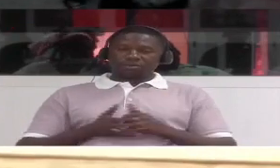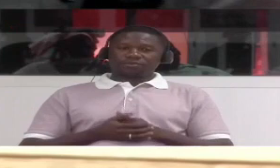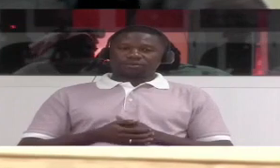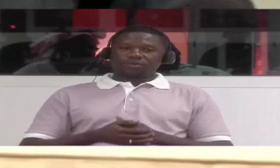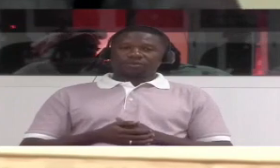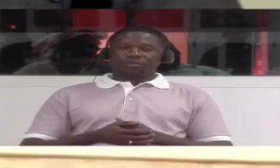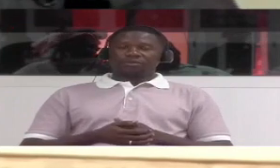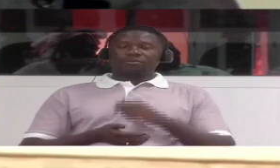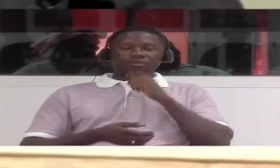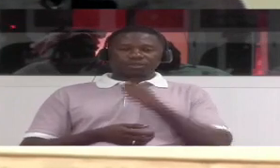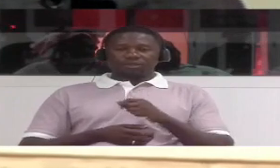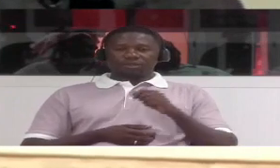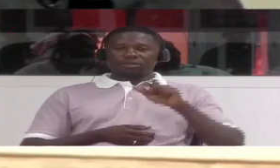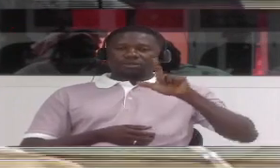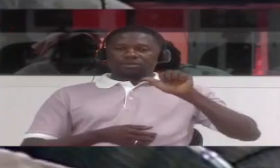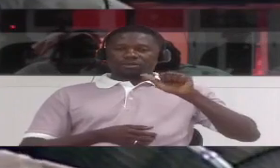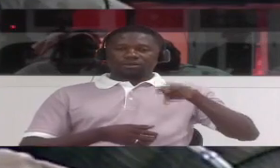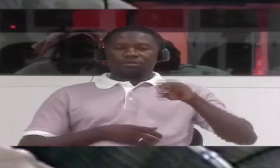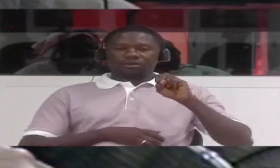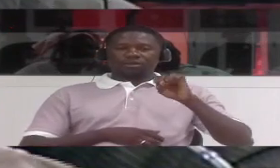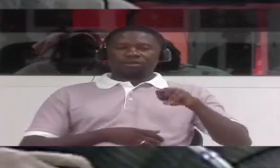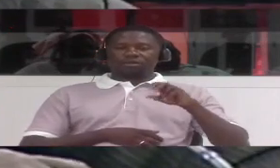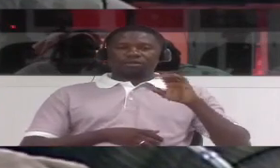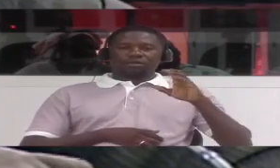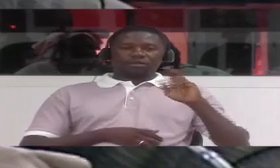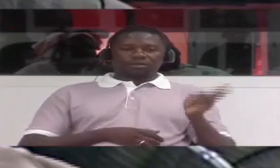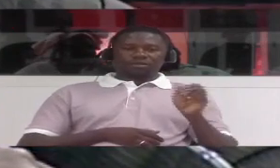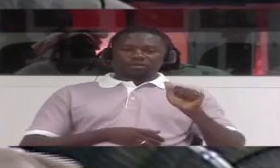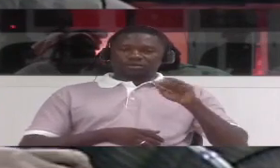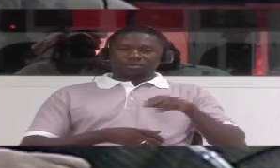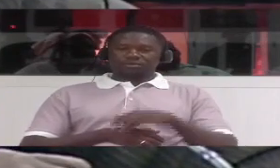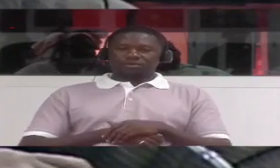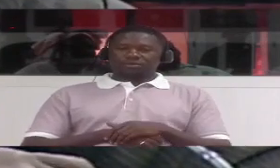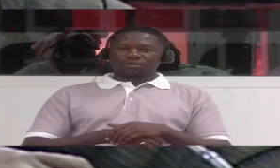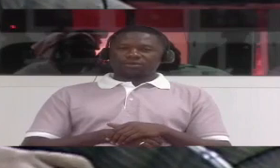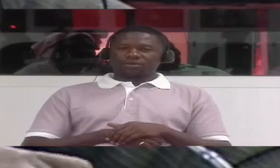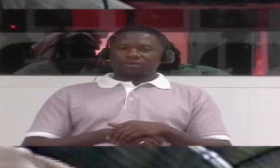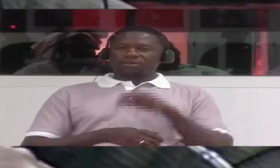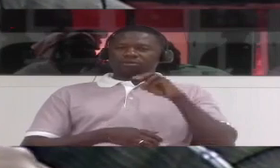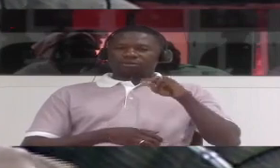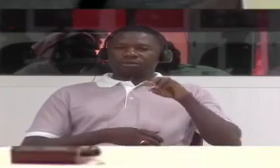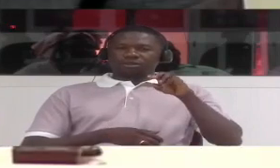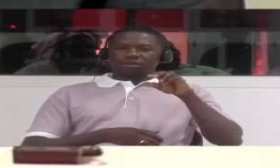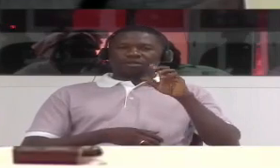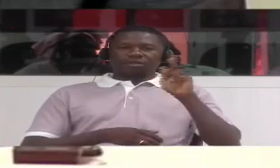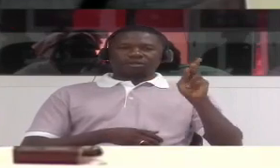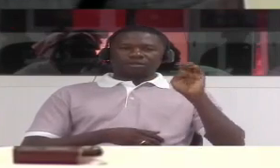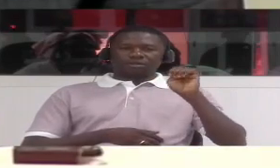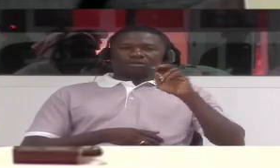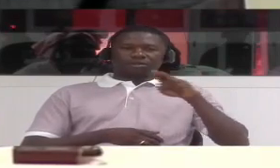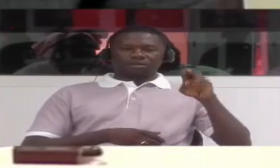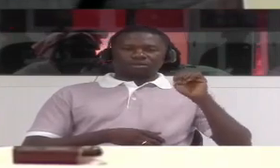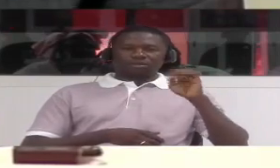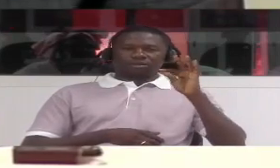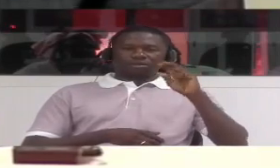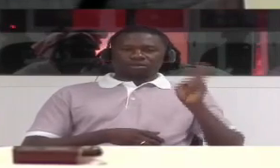Mr. Lamin Cham. Yes, sir. Mr. Kenneth Wybess was the founder and